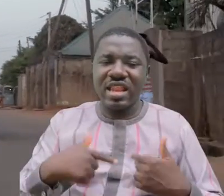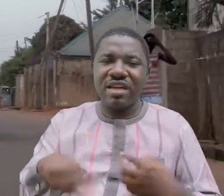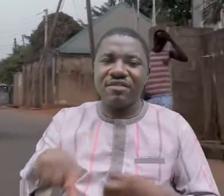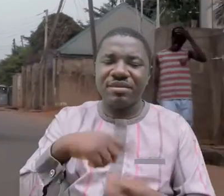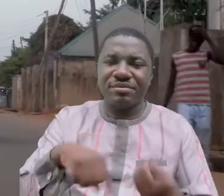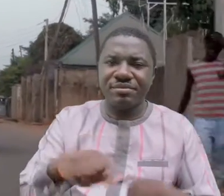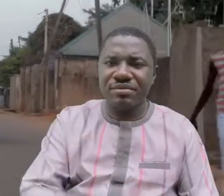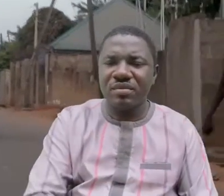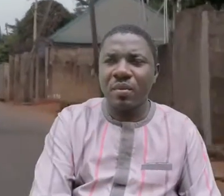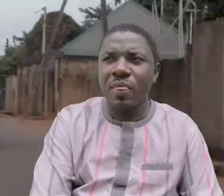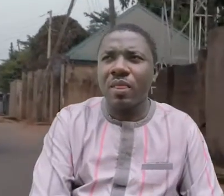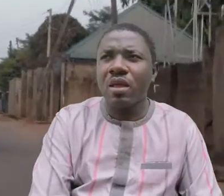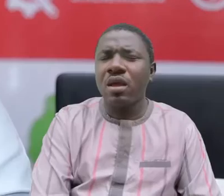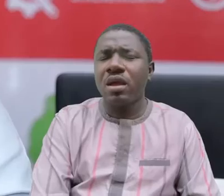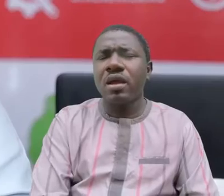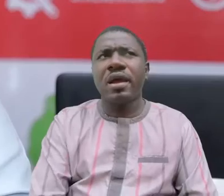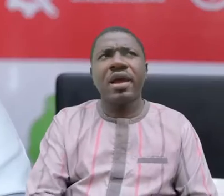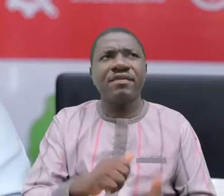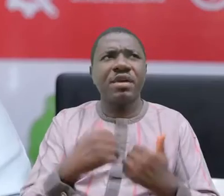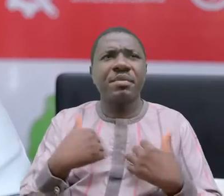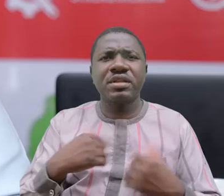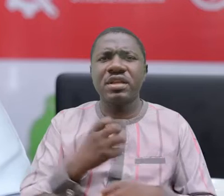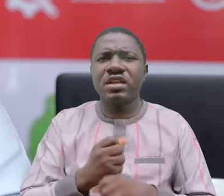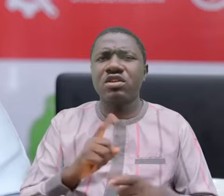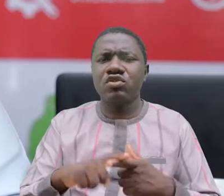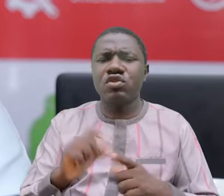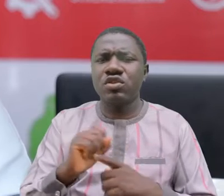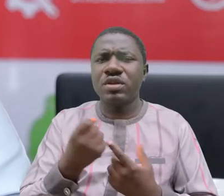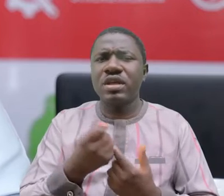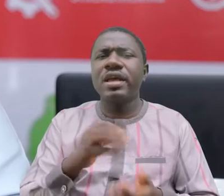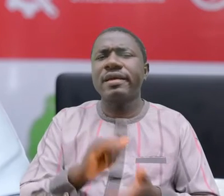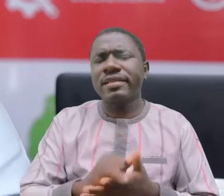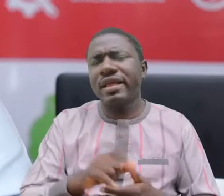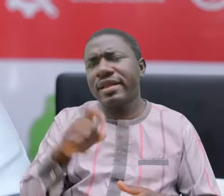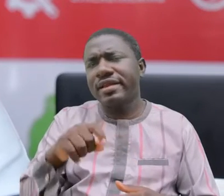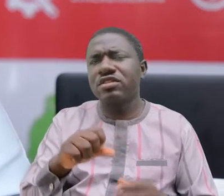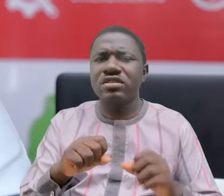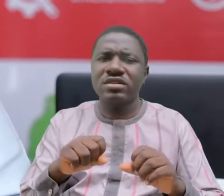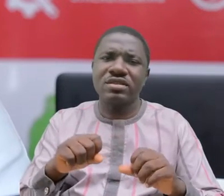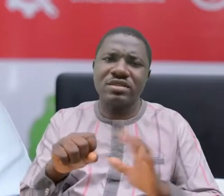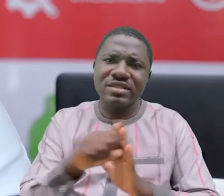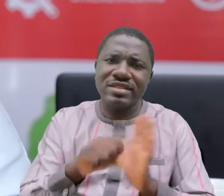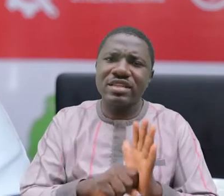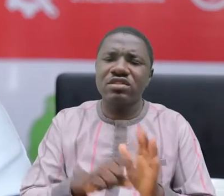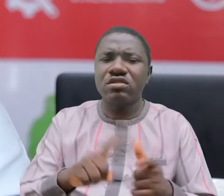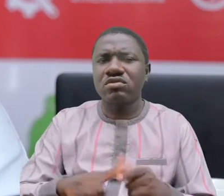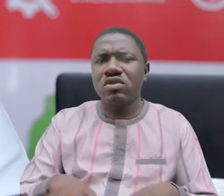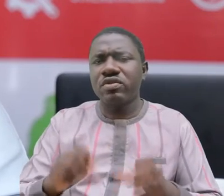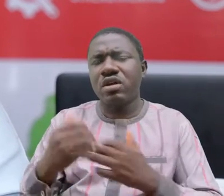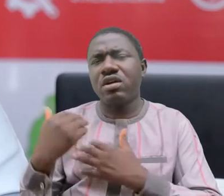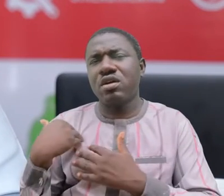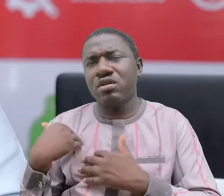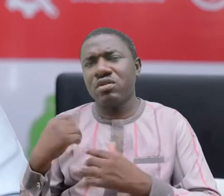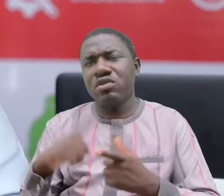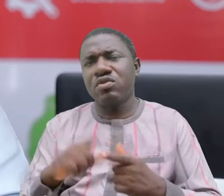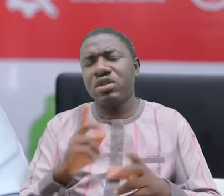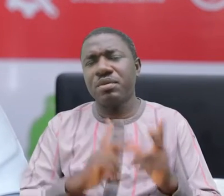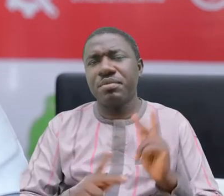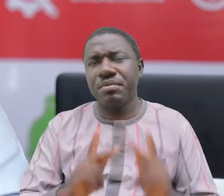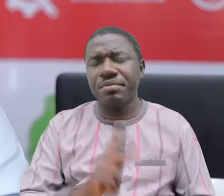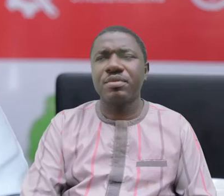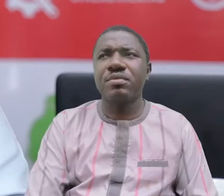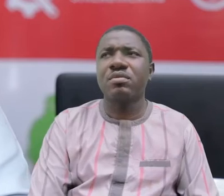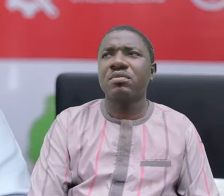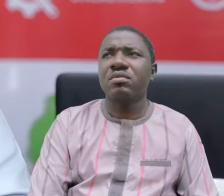anybody may get to a situation whereby they need the state to play its responsibility to